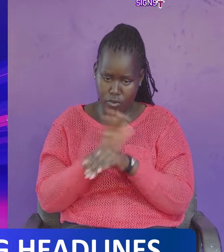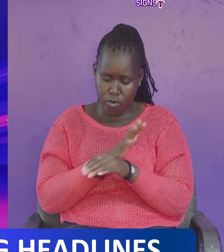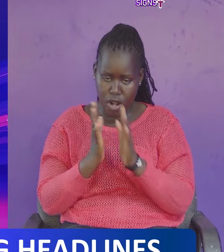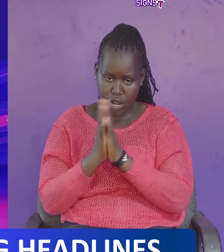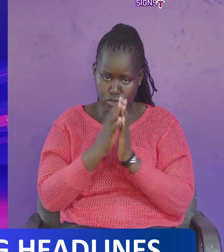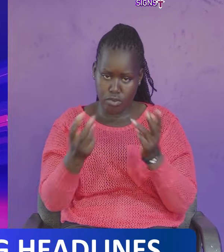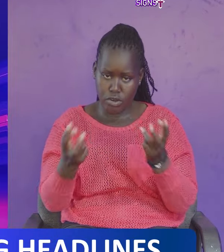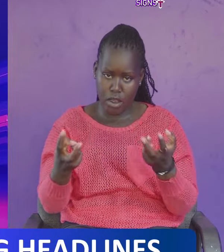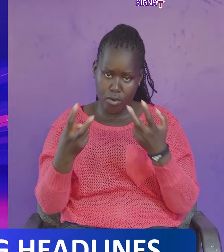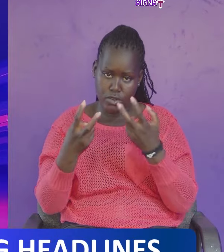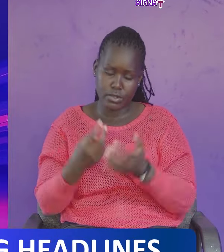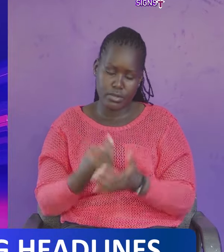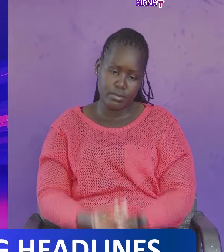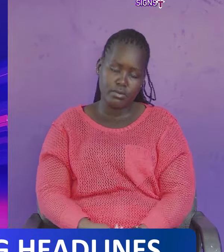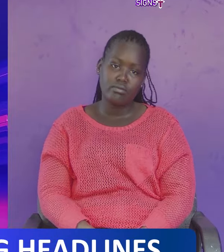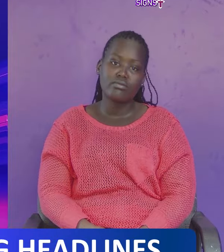story.